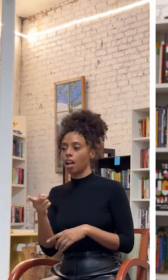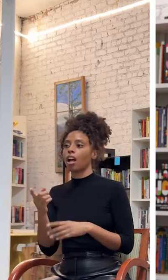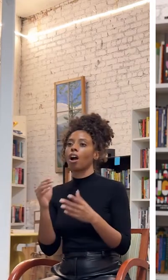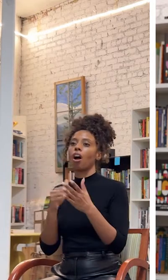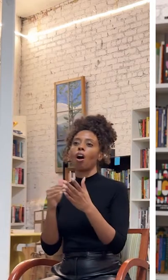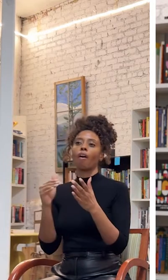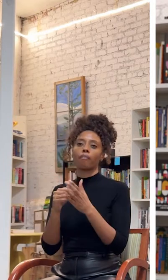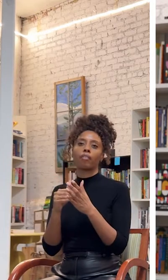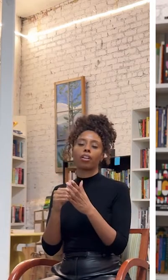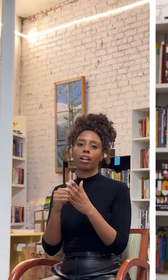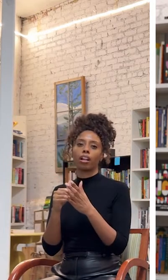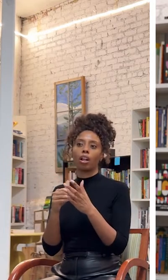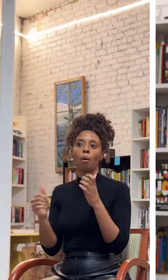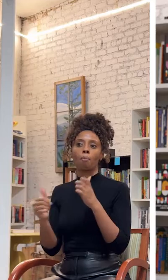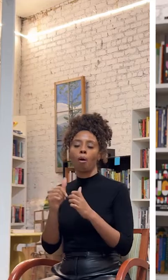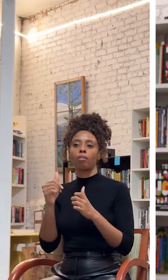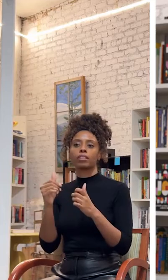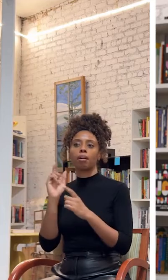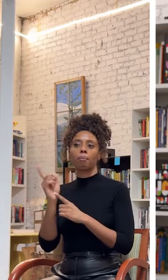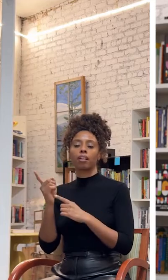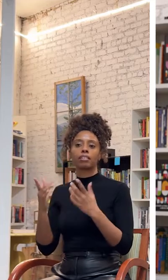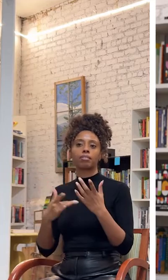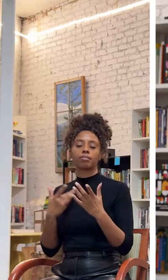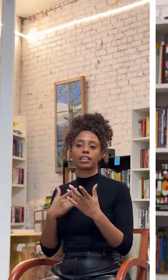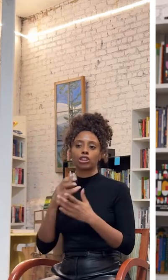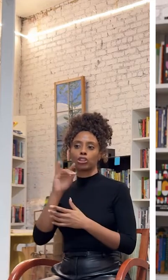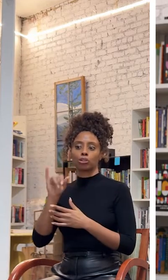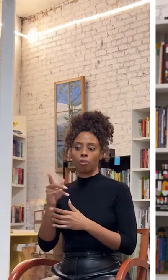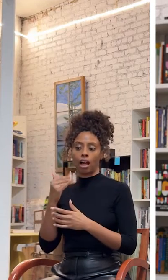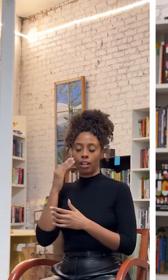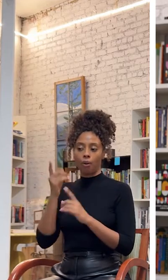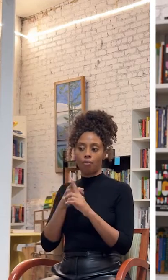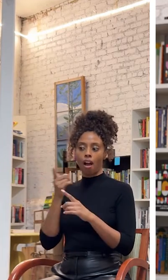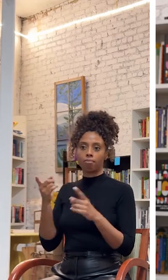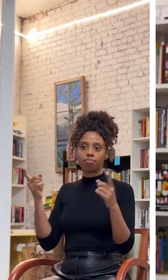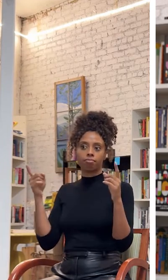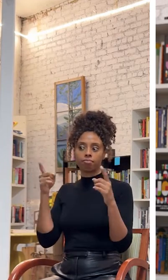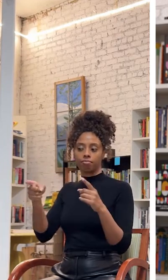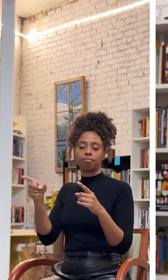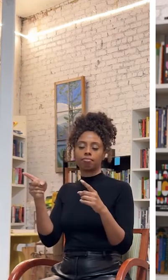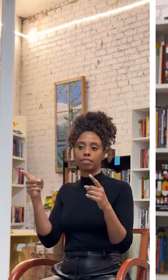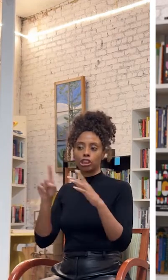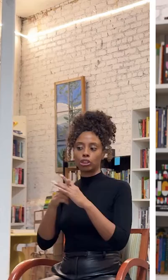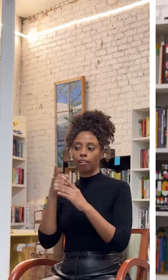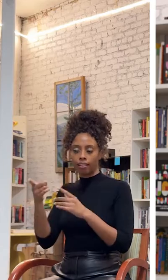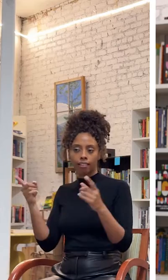most of the moments of joy that I, know Kleaver from occurred.